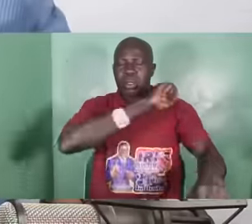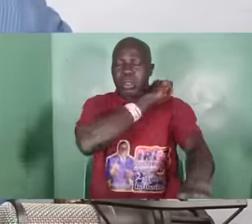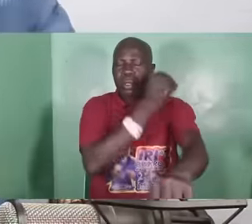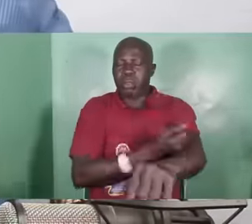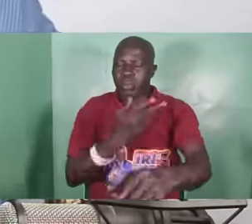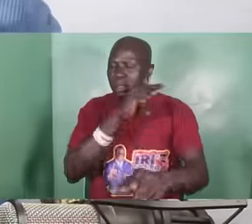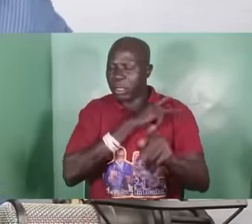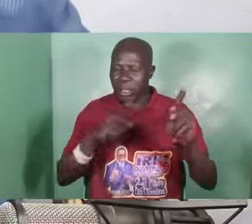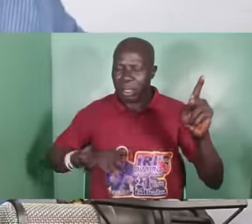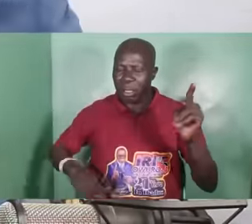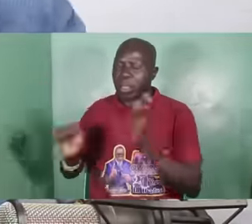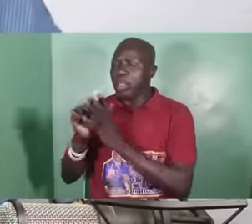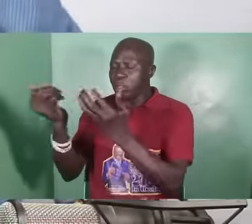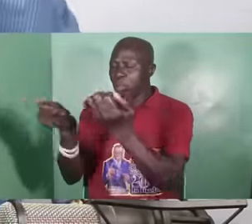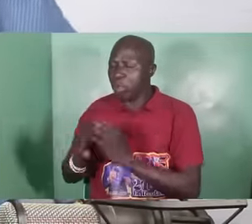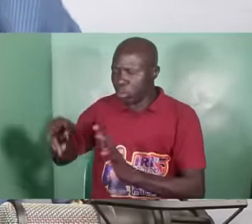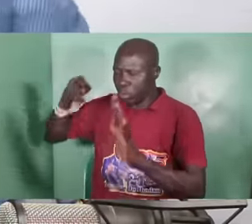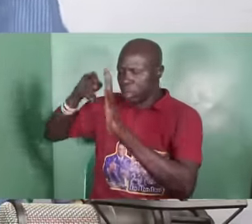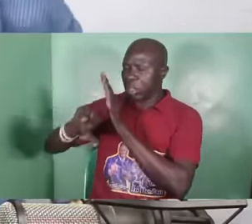Come back, buffer. Oh, no.